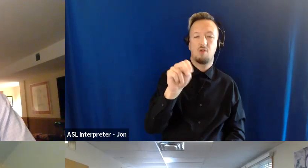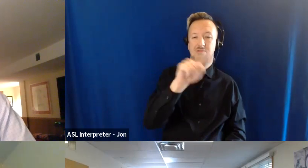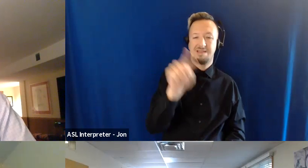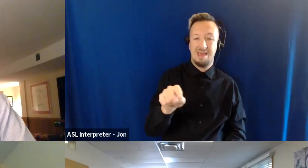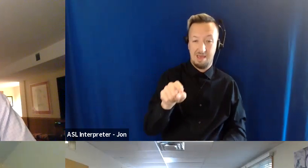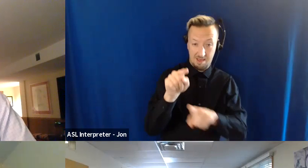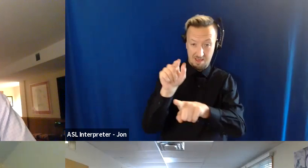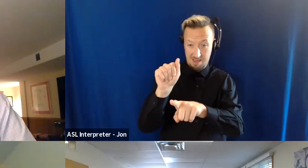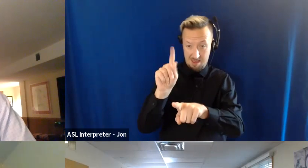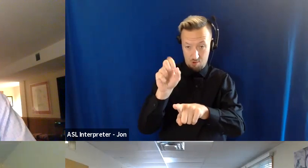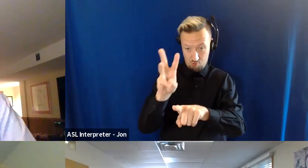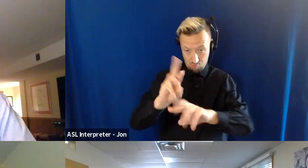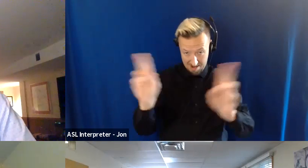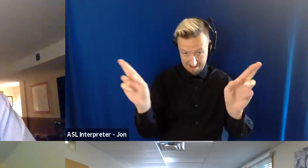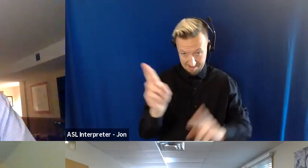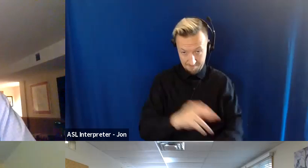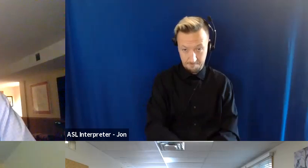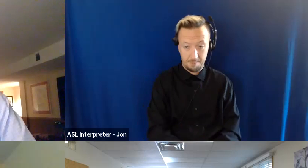are you ready for this question?